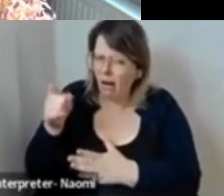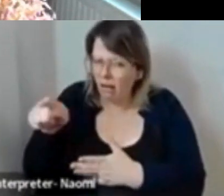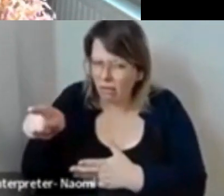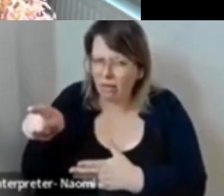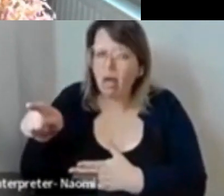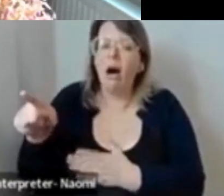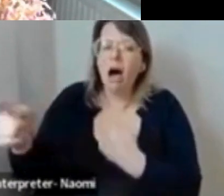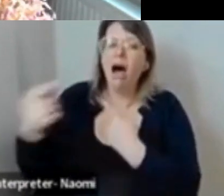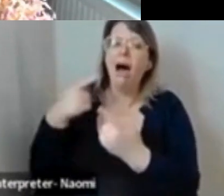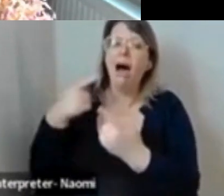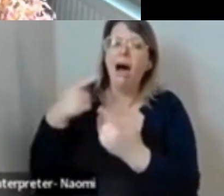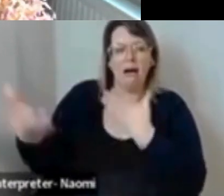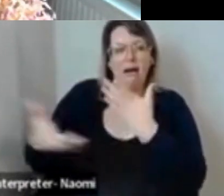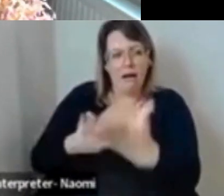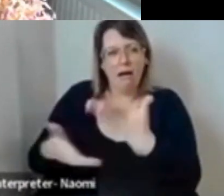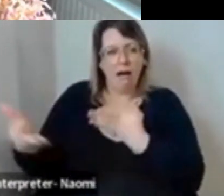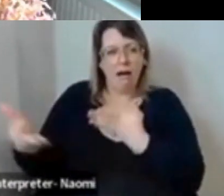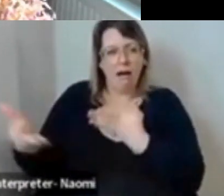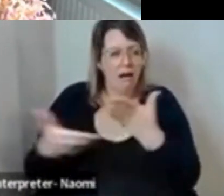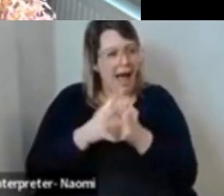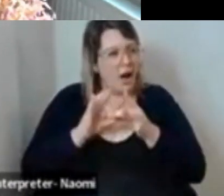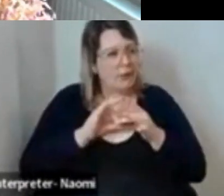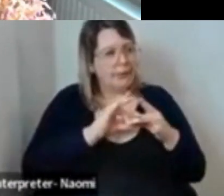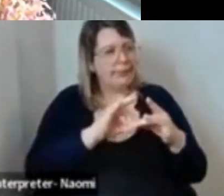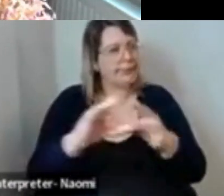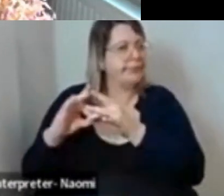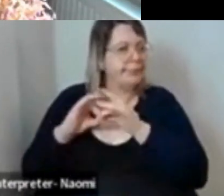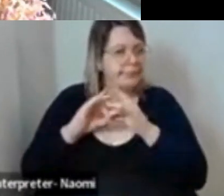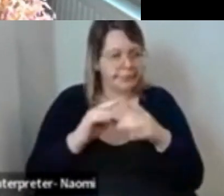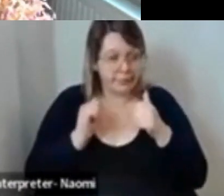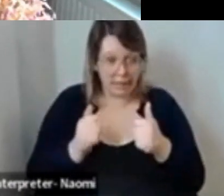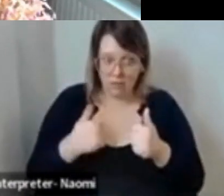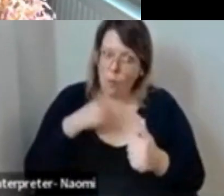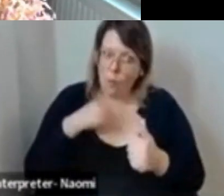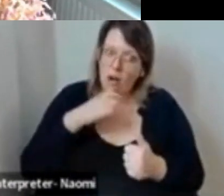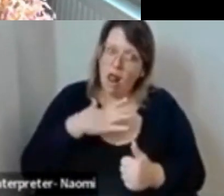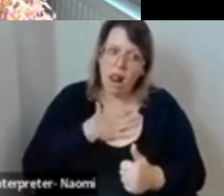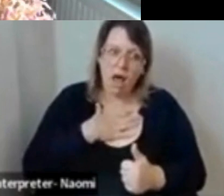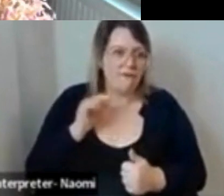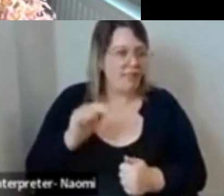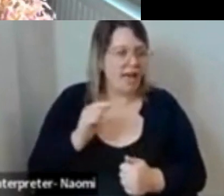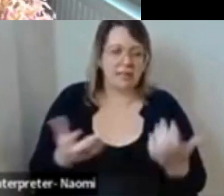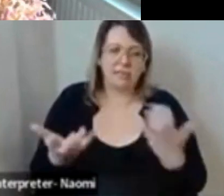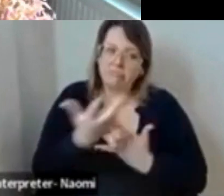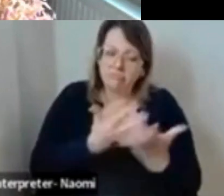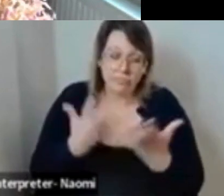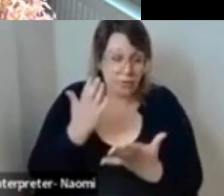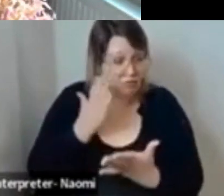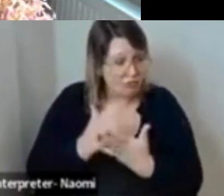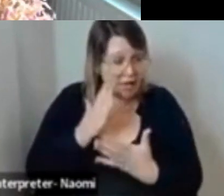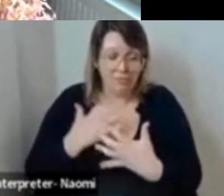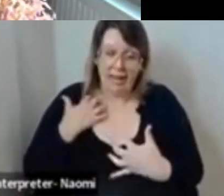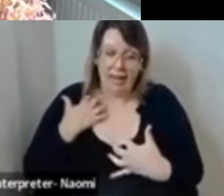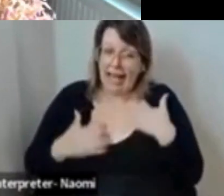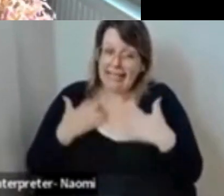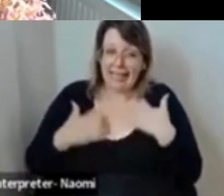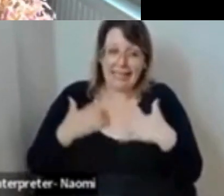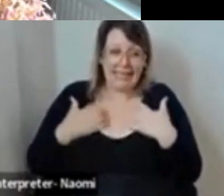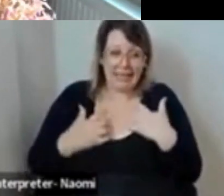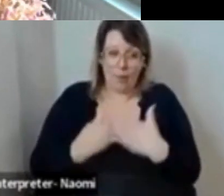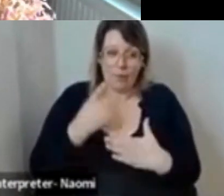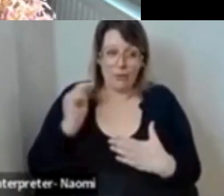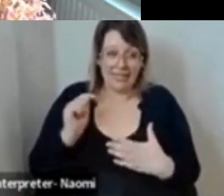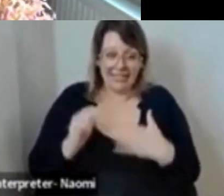be able to do things collaboratively. So I would love to have that kind of conversation. It's a really exciting opportunity, and